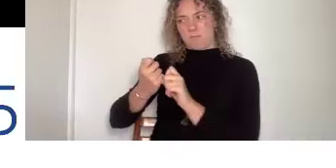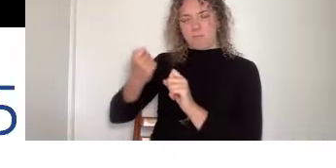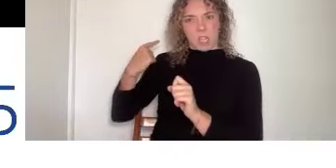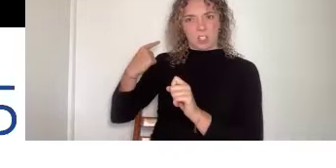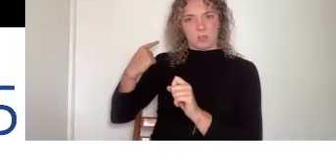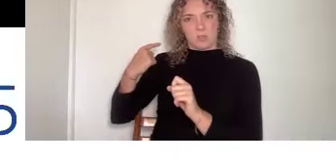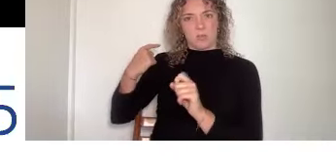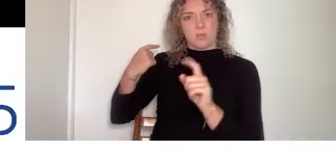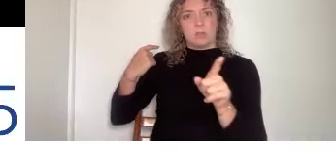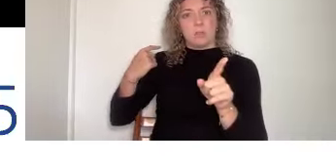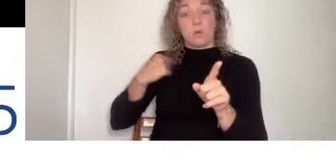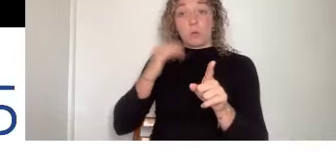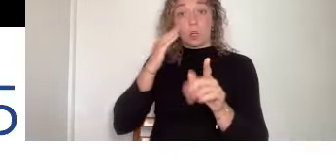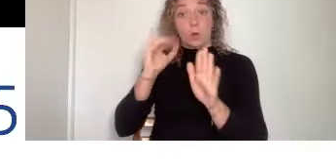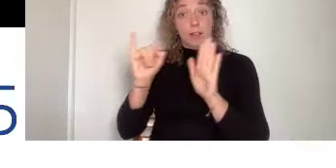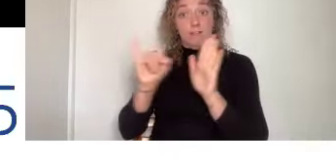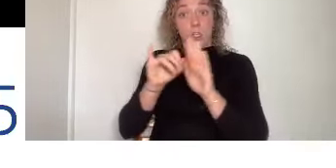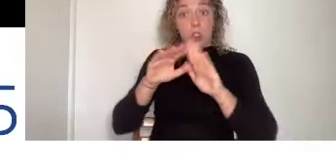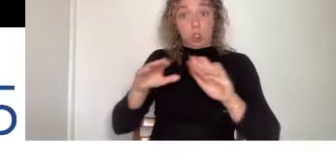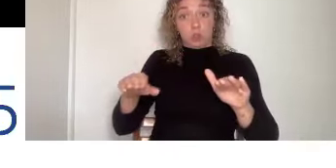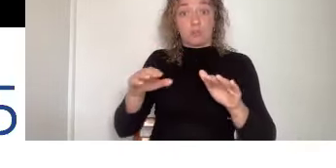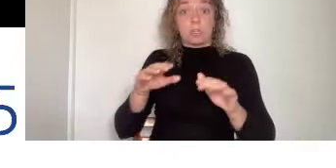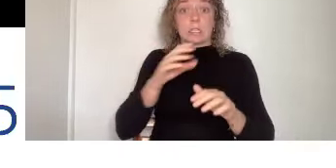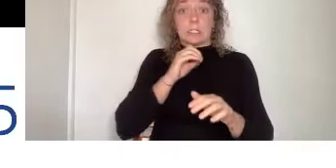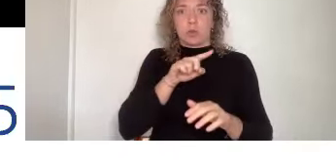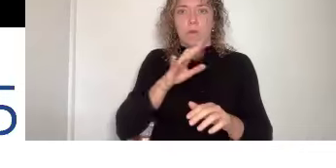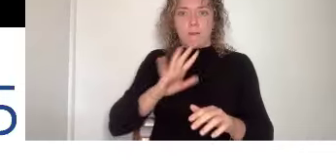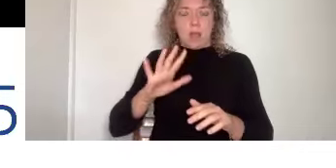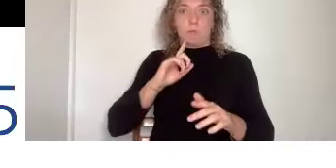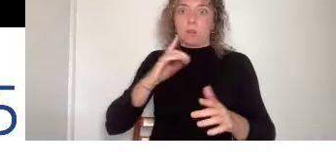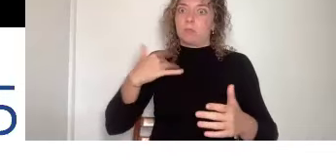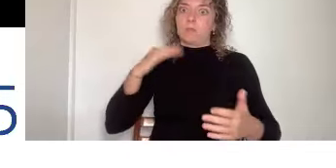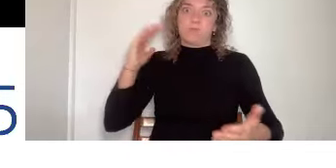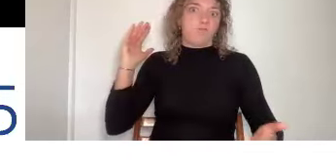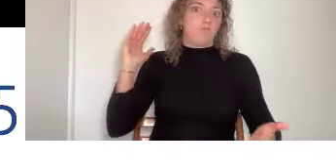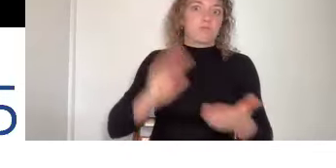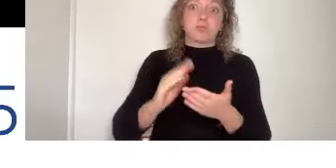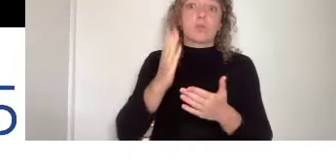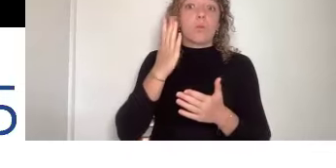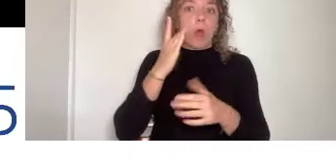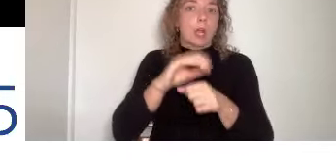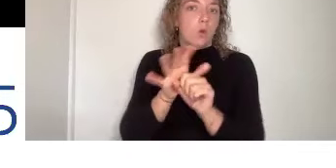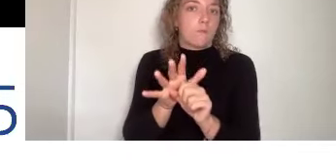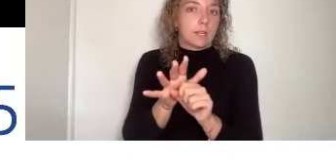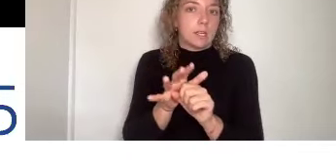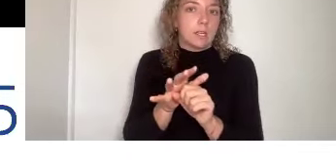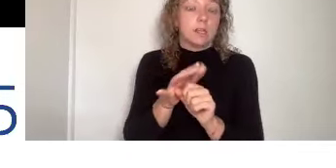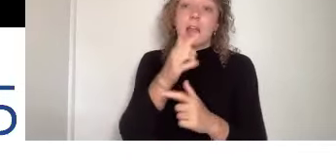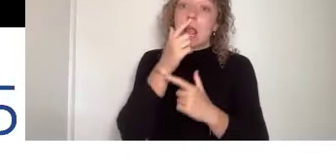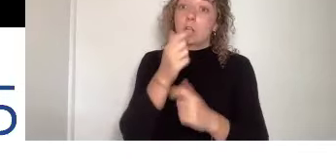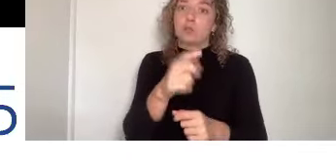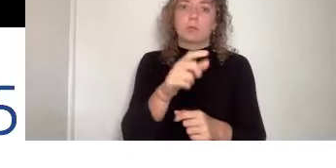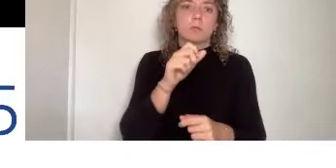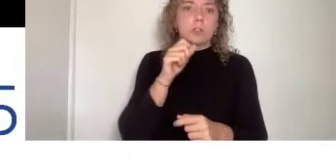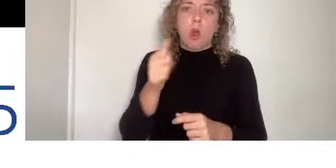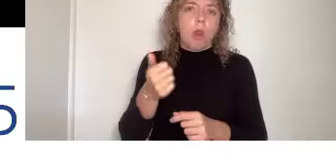we know that the identification of children ages 0 to 5 dramatically decreased due to COVID. Interestingly, there's not